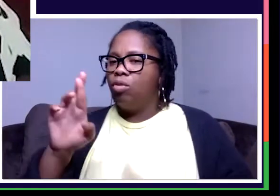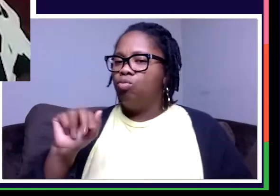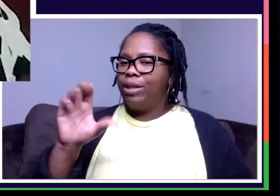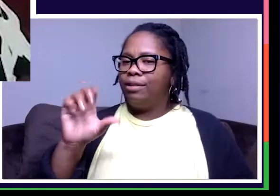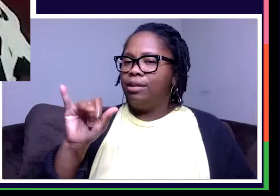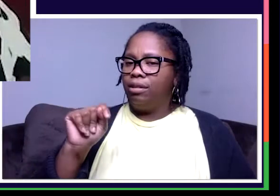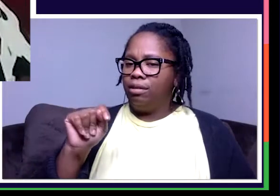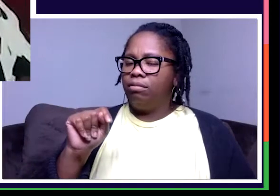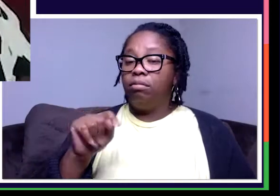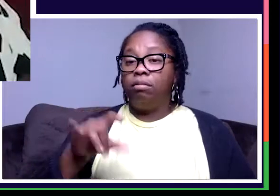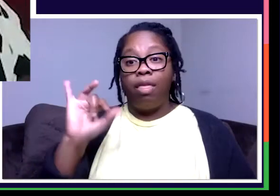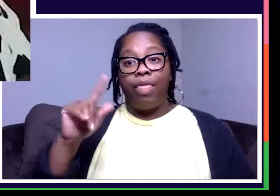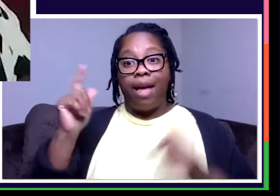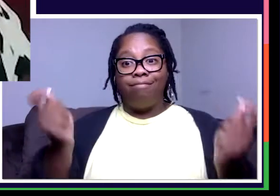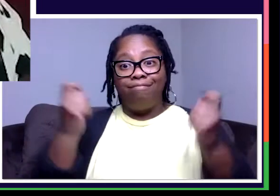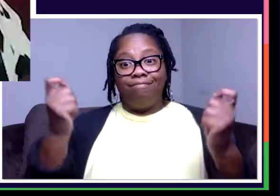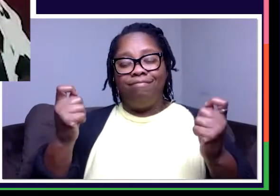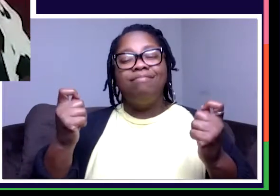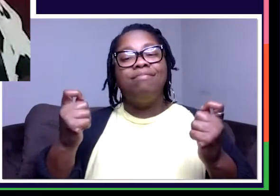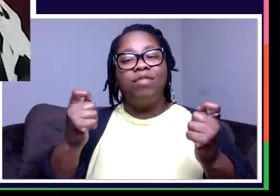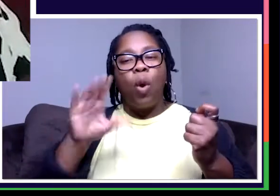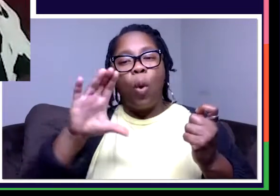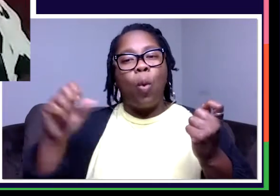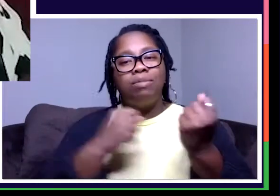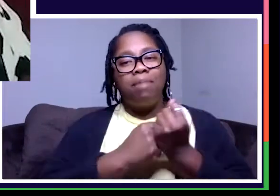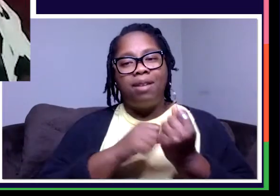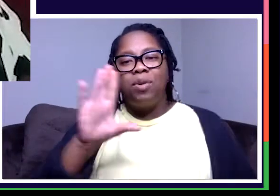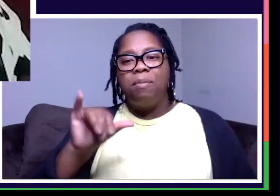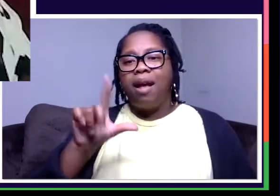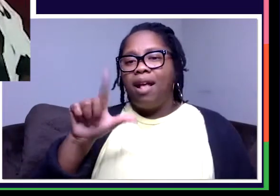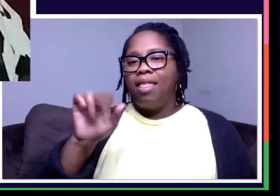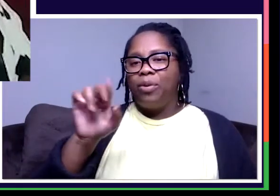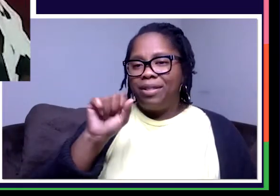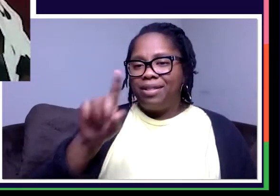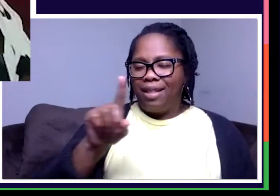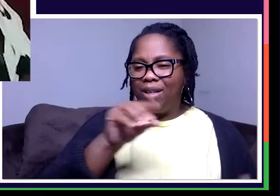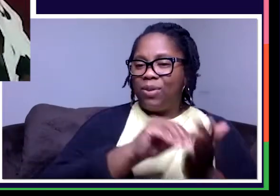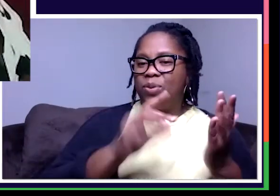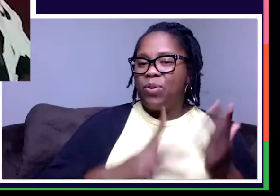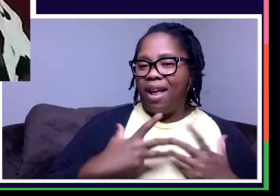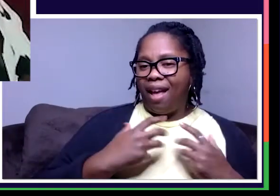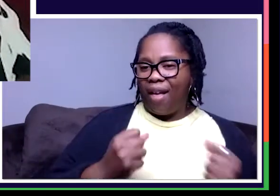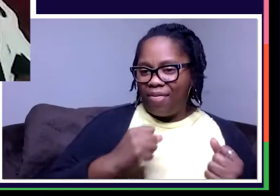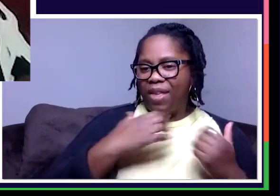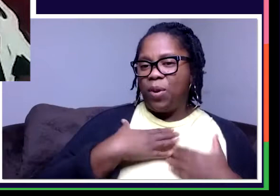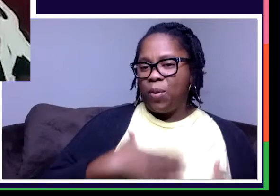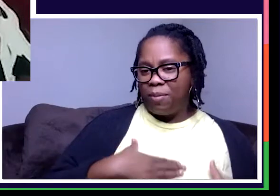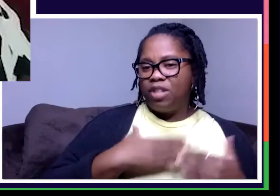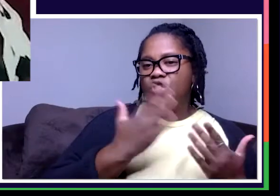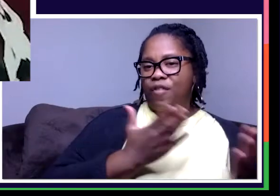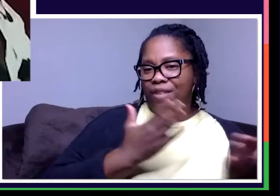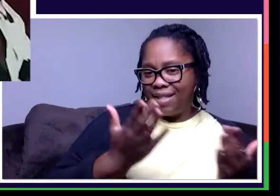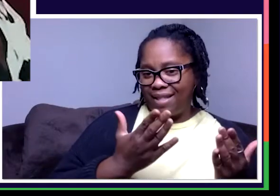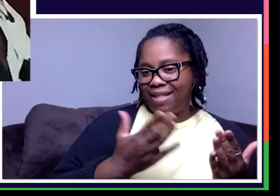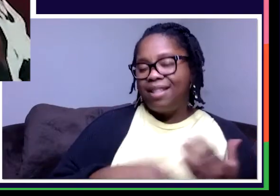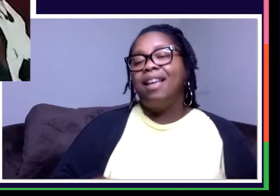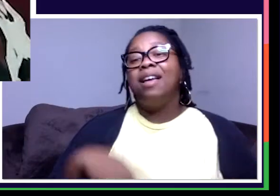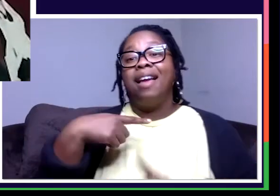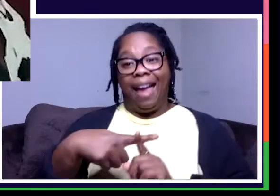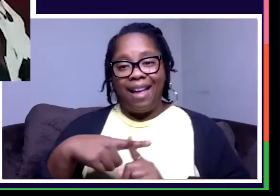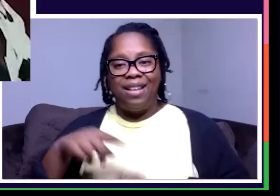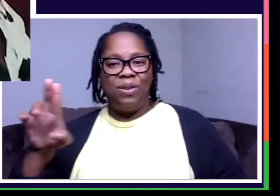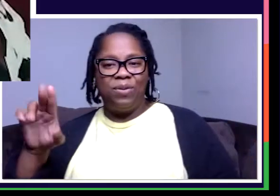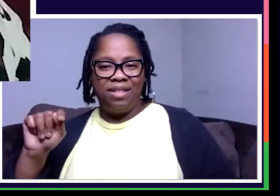anti-racist practices. The event was co-sponsored by LAUSD, Student Health and Human